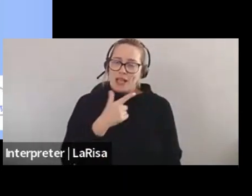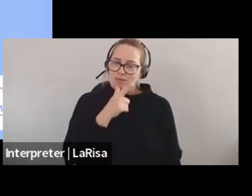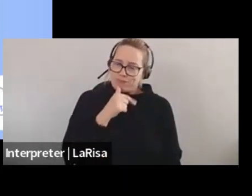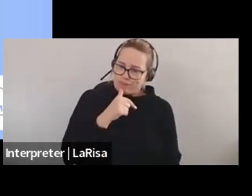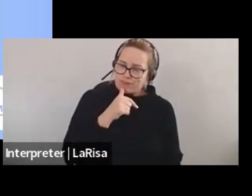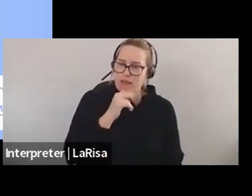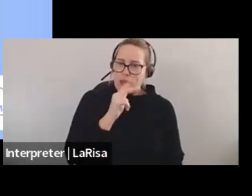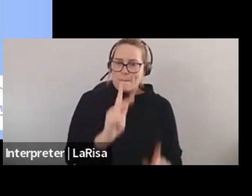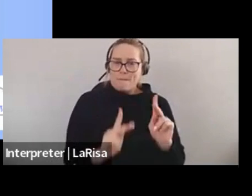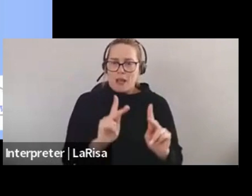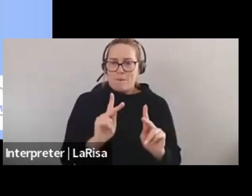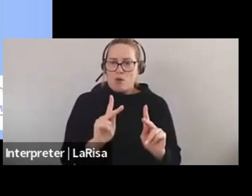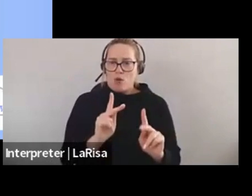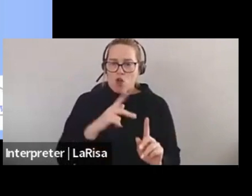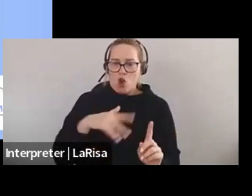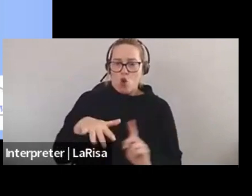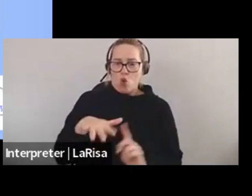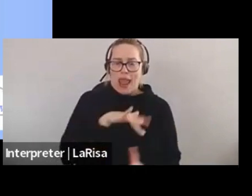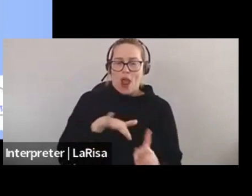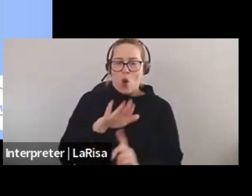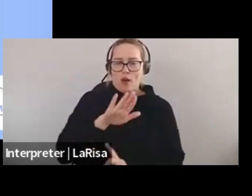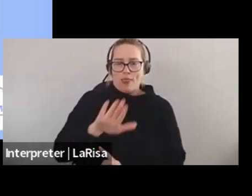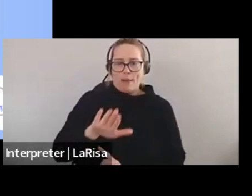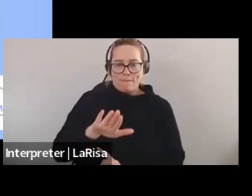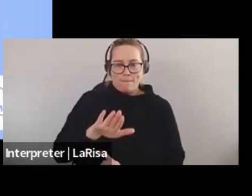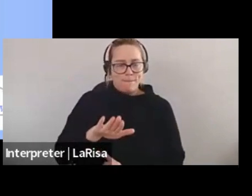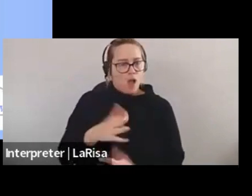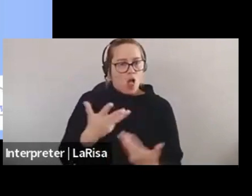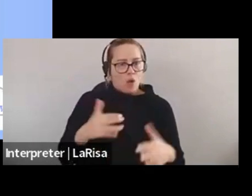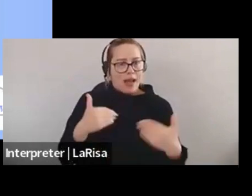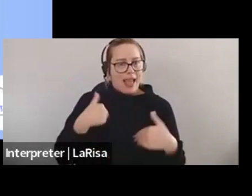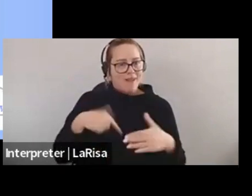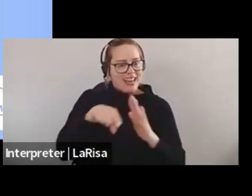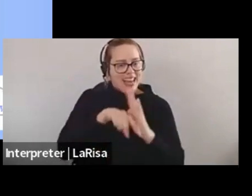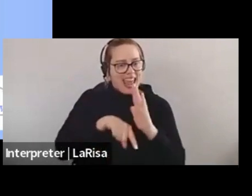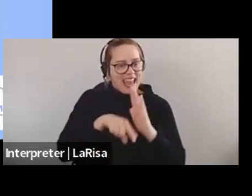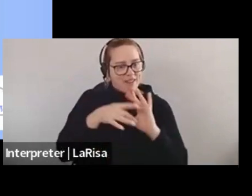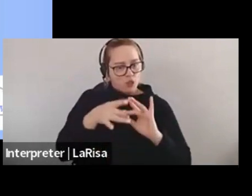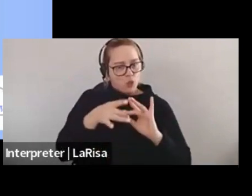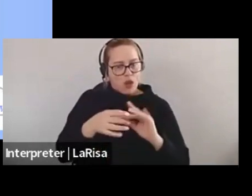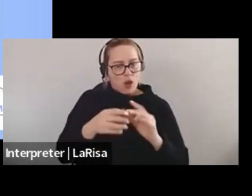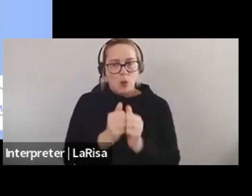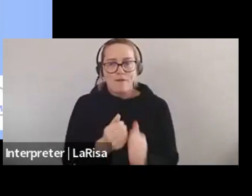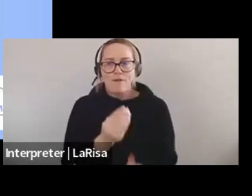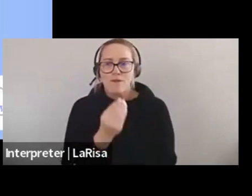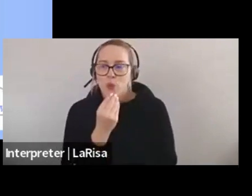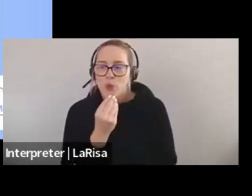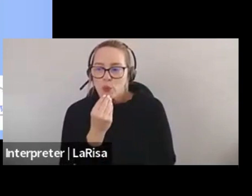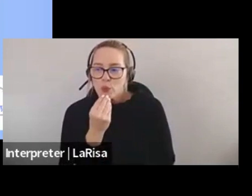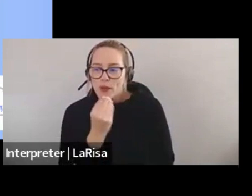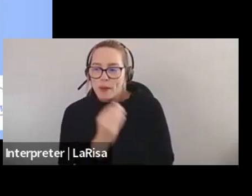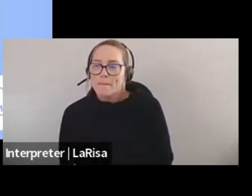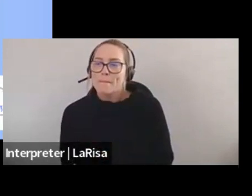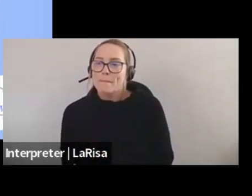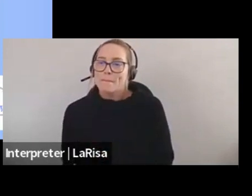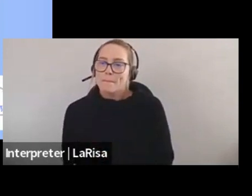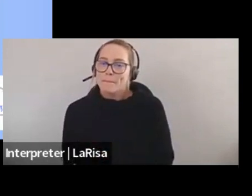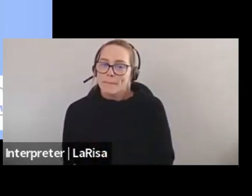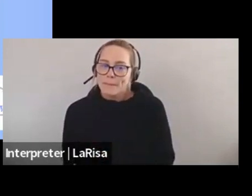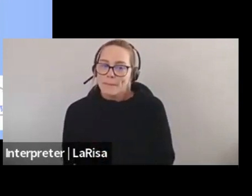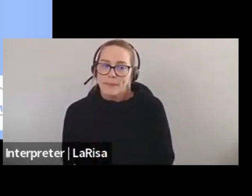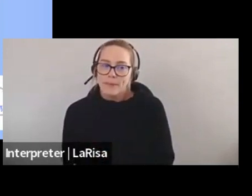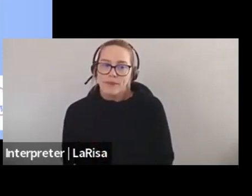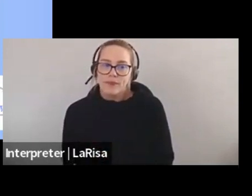parent. That can feel like for that young person that they're disappointing the people around them, and that already creates this